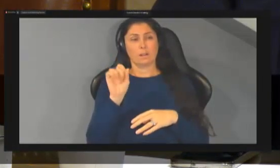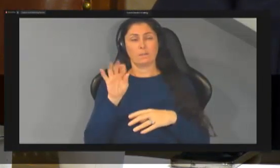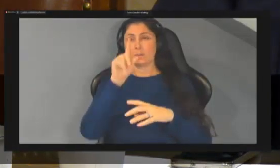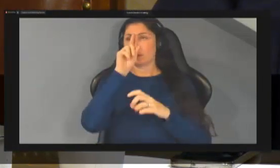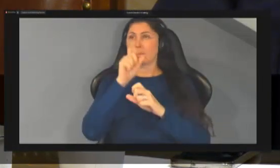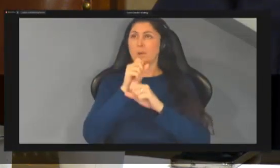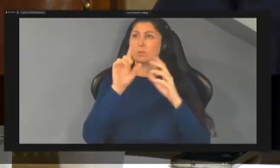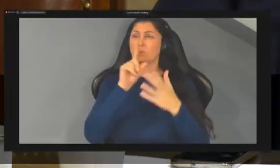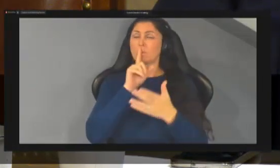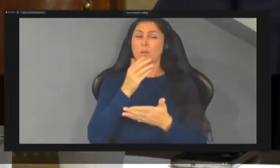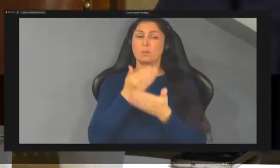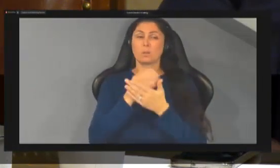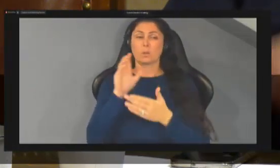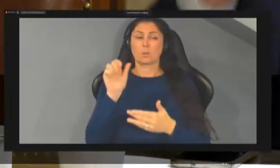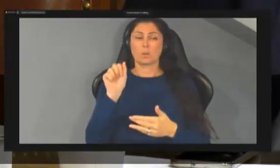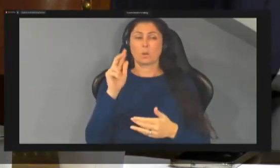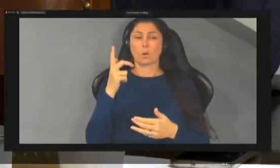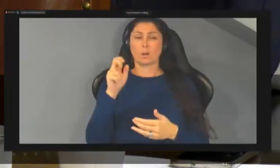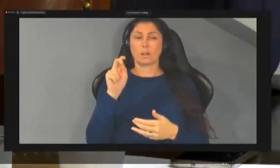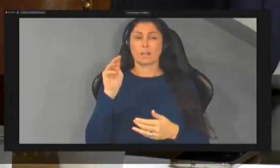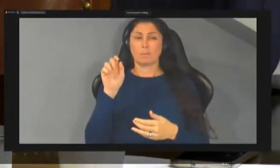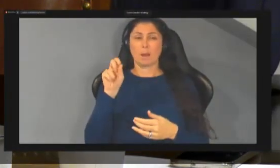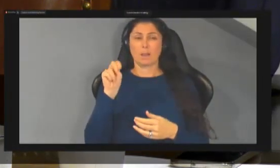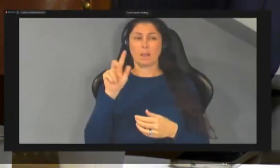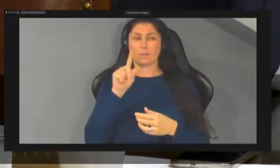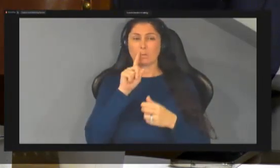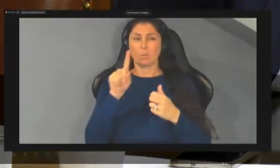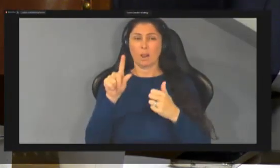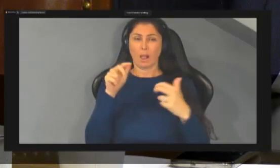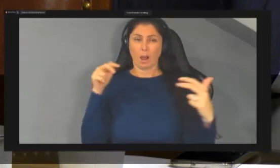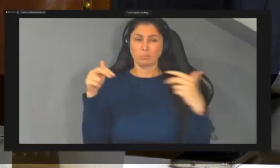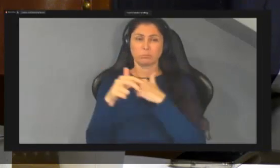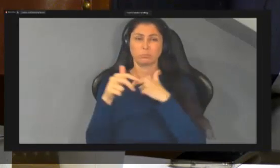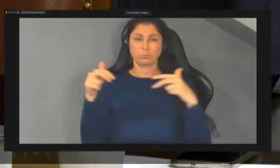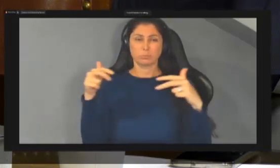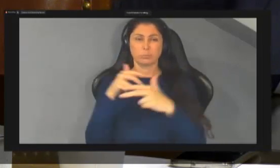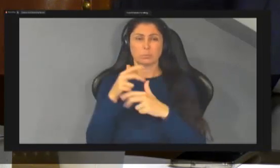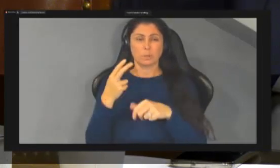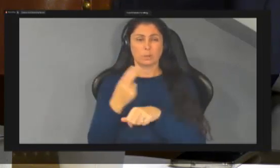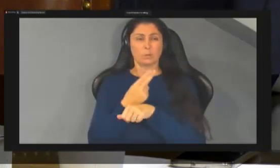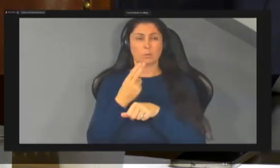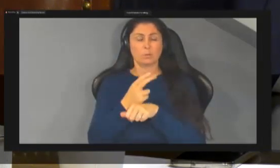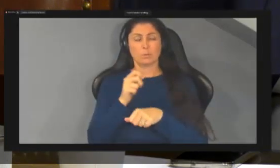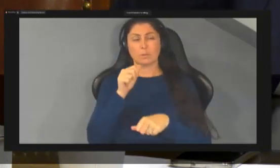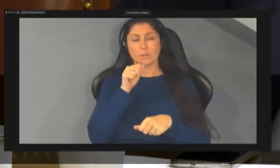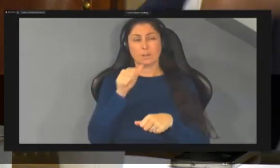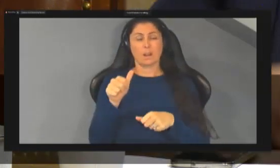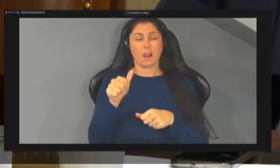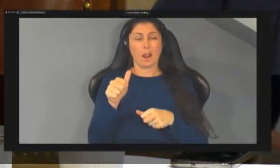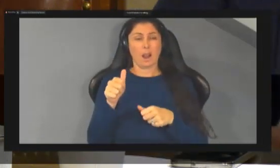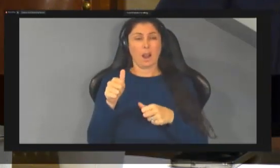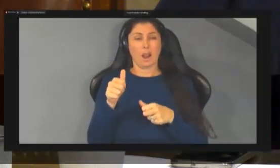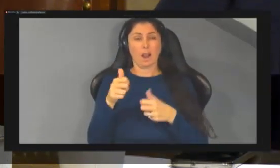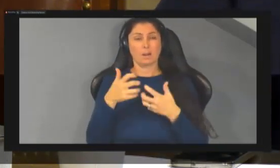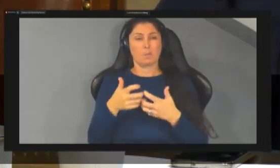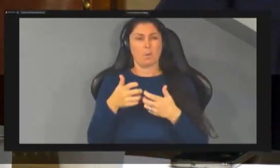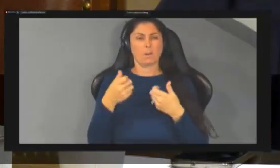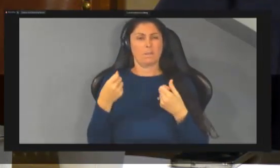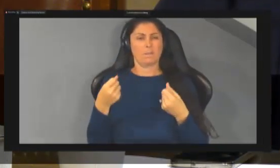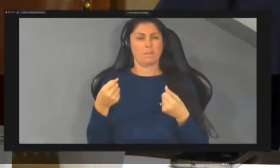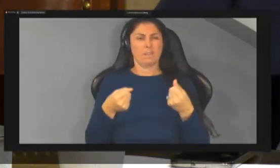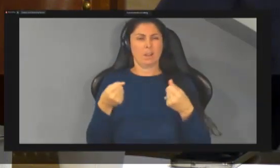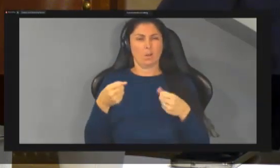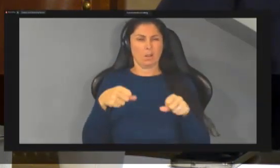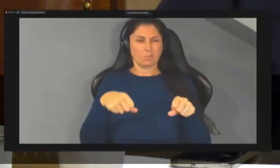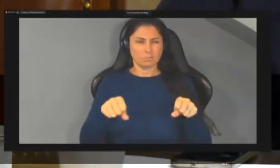close to Carnegie Mellon, very well trafficked by pedestrians and those, you know, using non-motor vehicle modes of